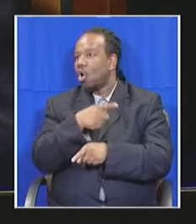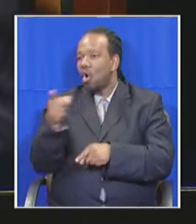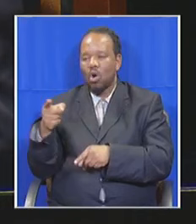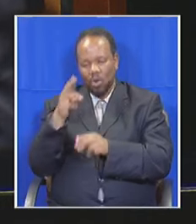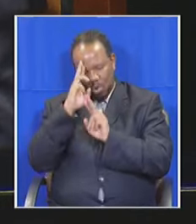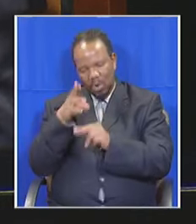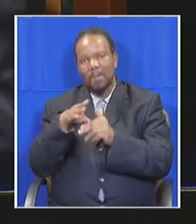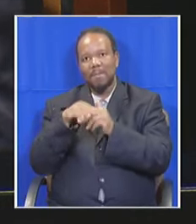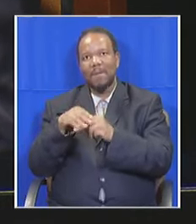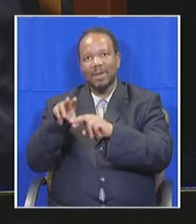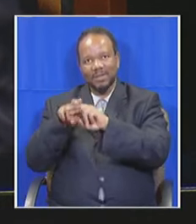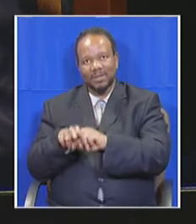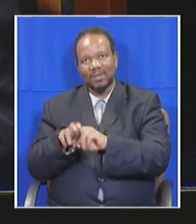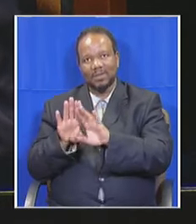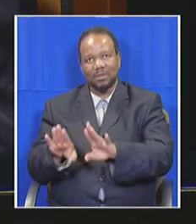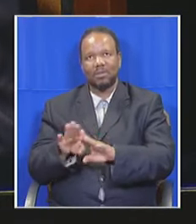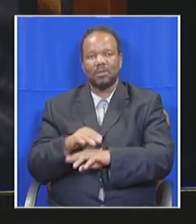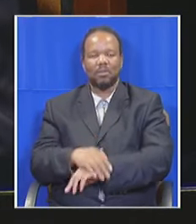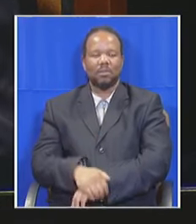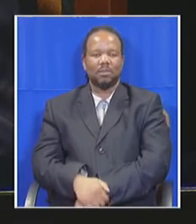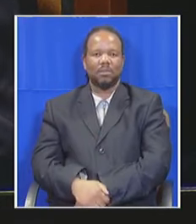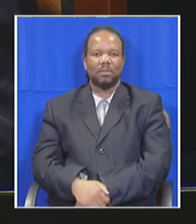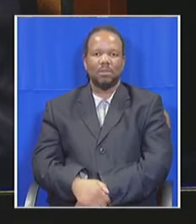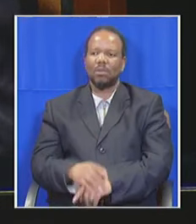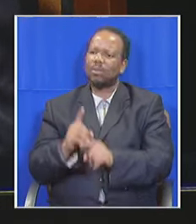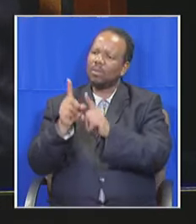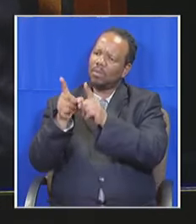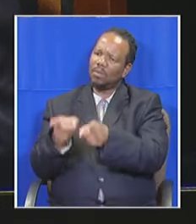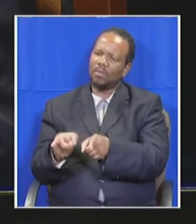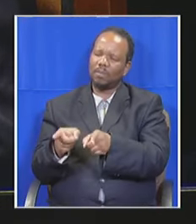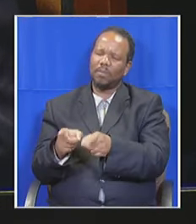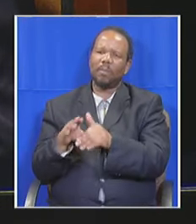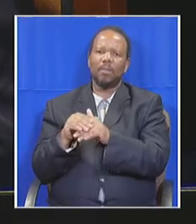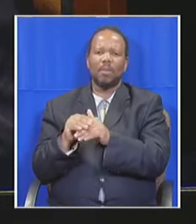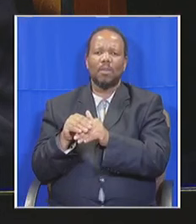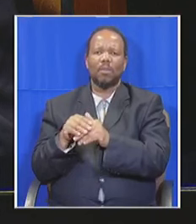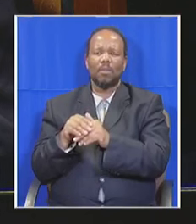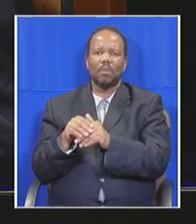members. Order. Order, honorable members. Order.